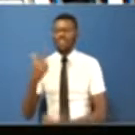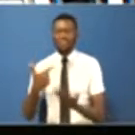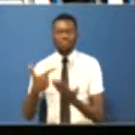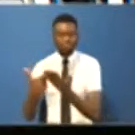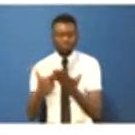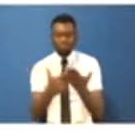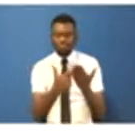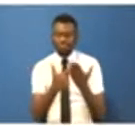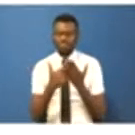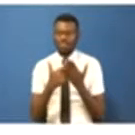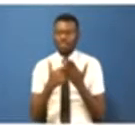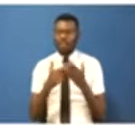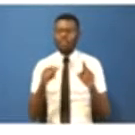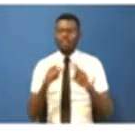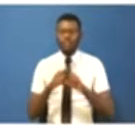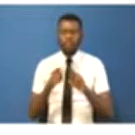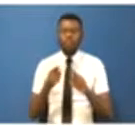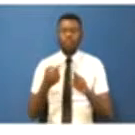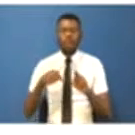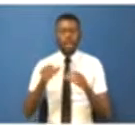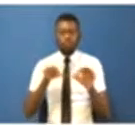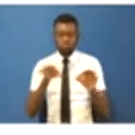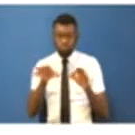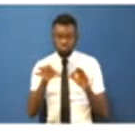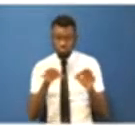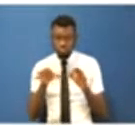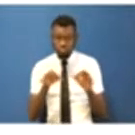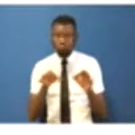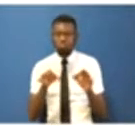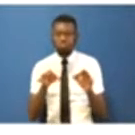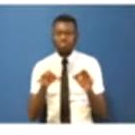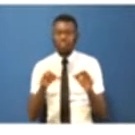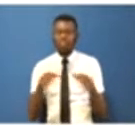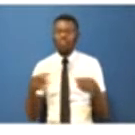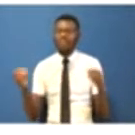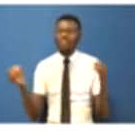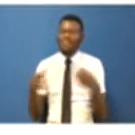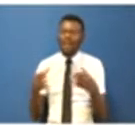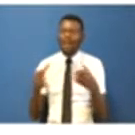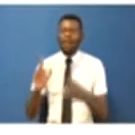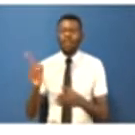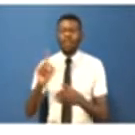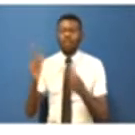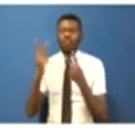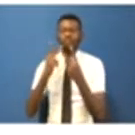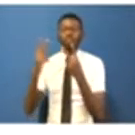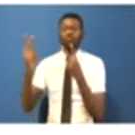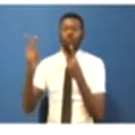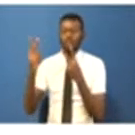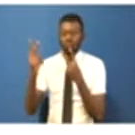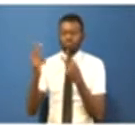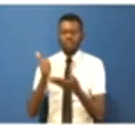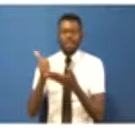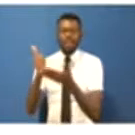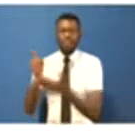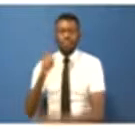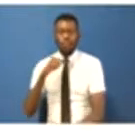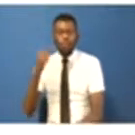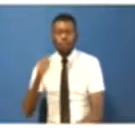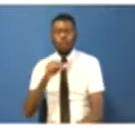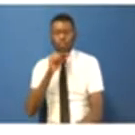also as we just laid all bare who carries the vision for nairobi county who among the ladies and